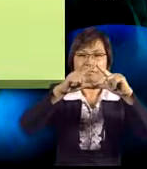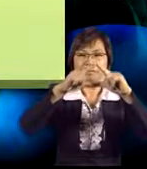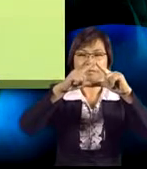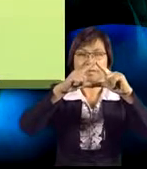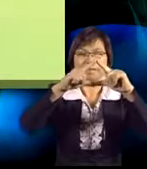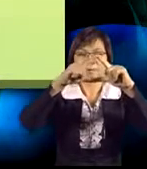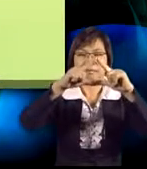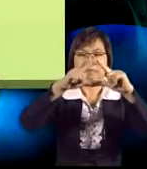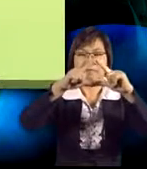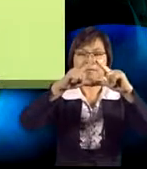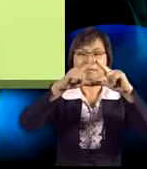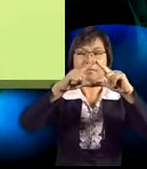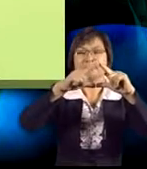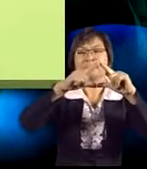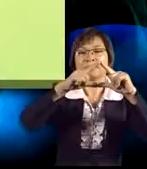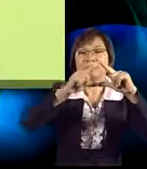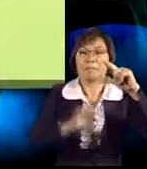triangular based pyramid,